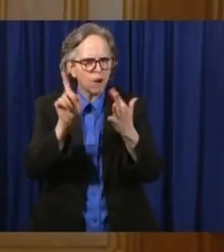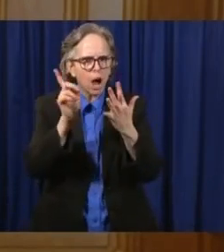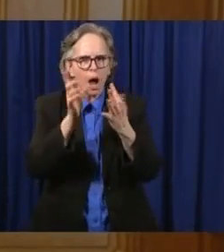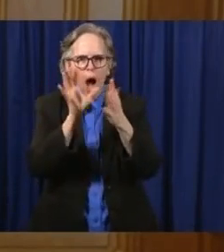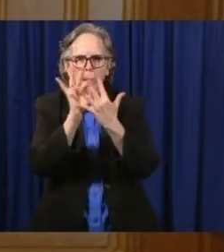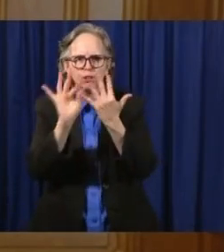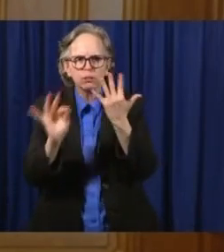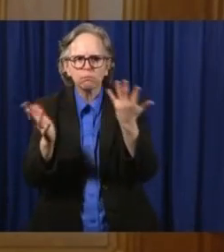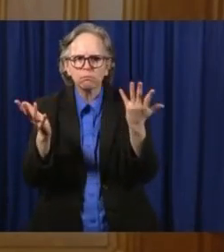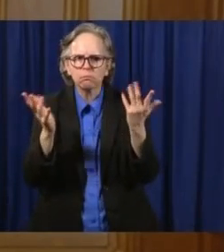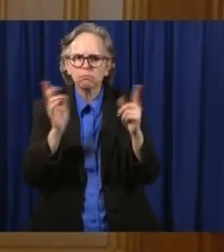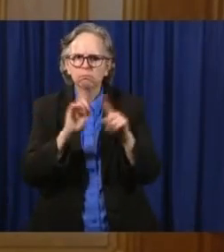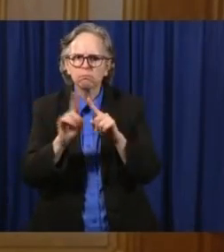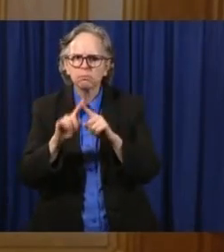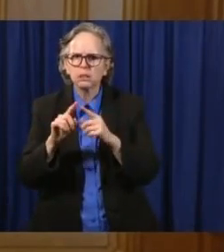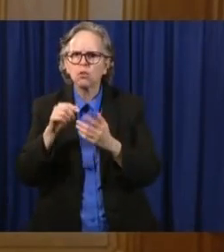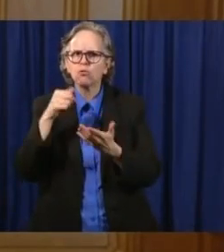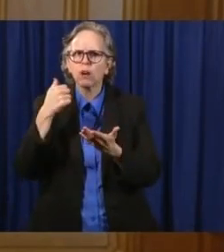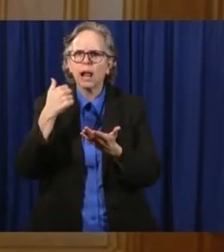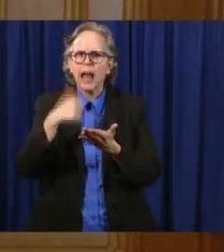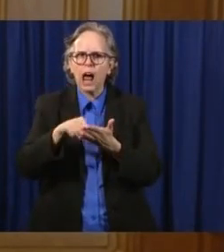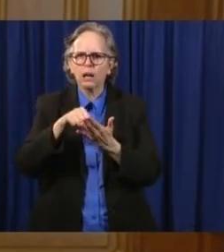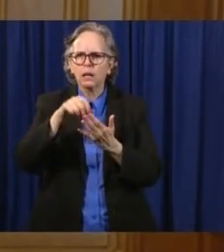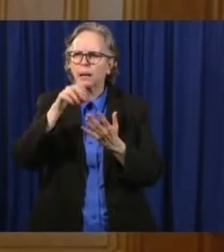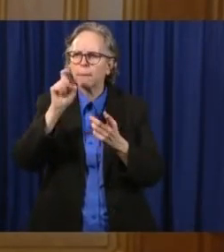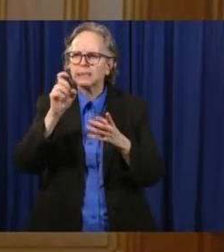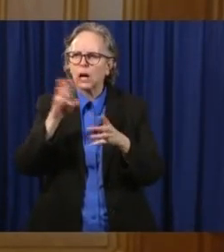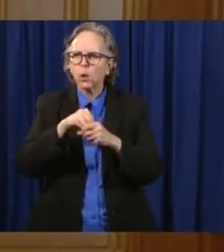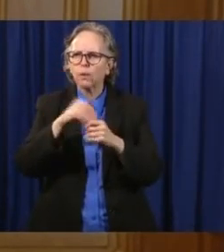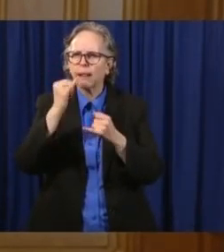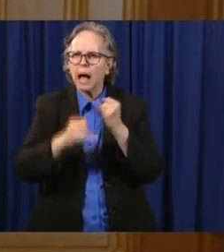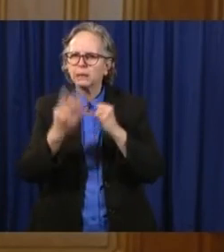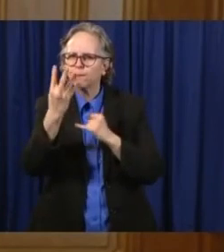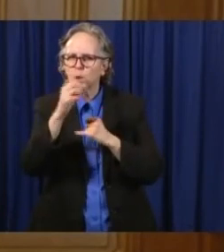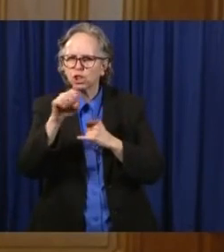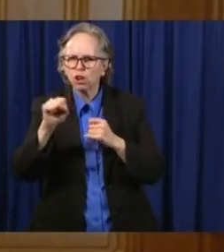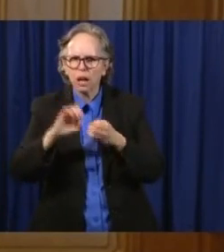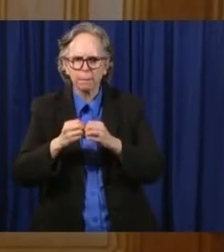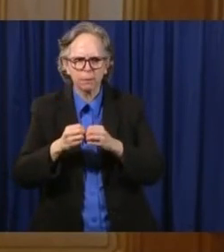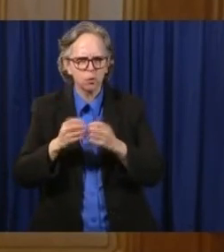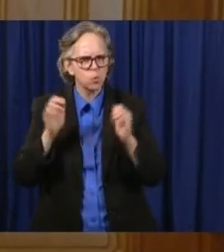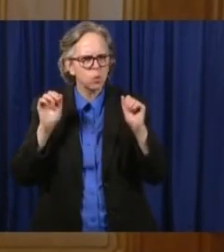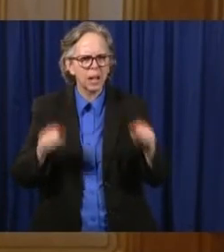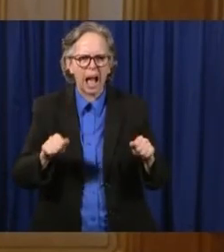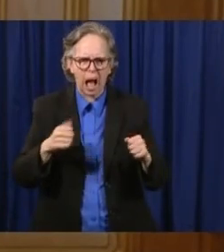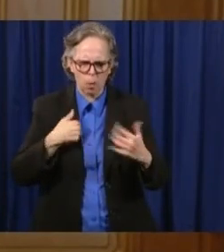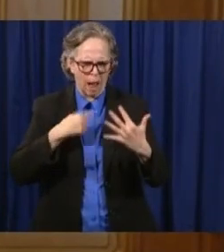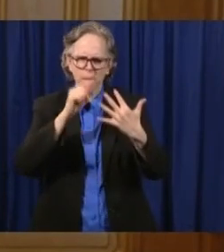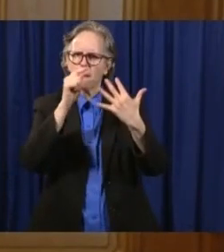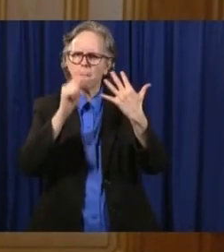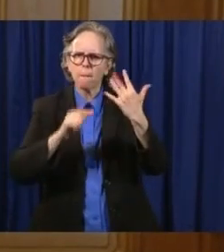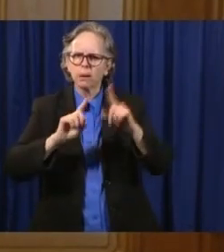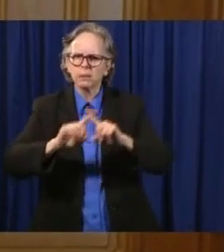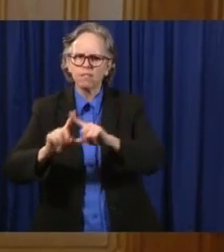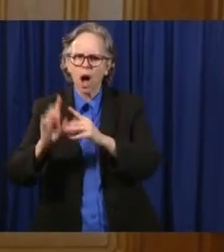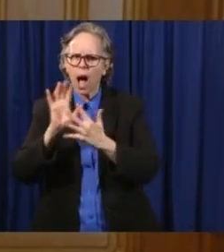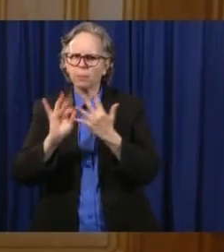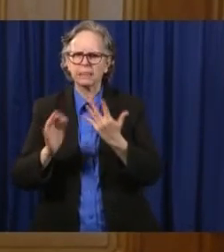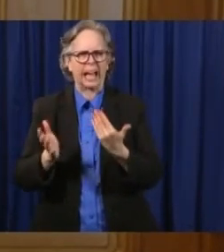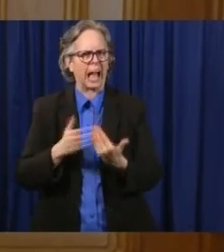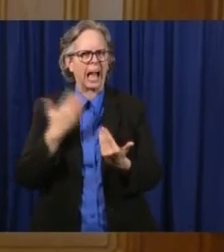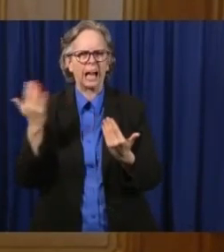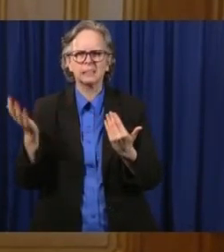4 digits of their Social Security card there. So we've made it pretty easy